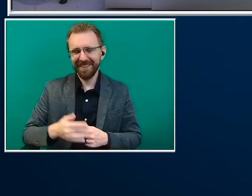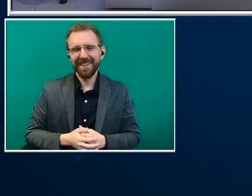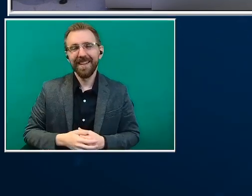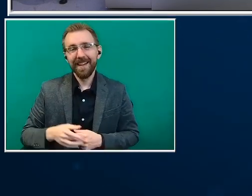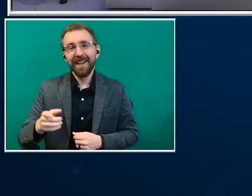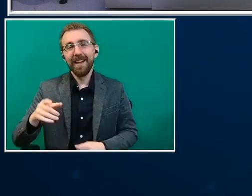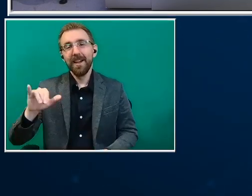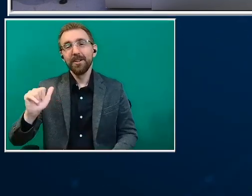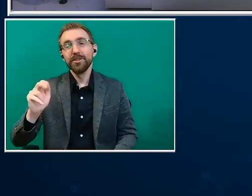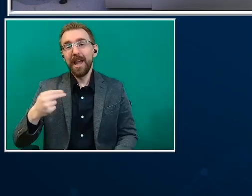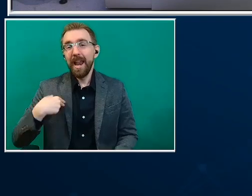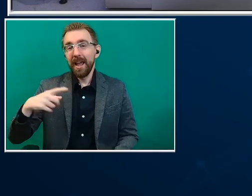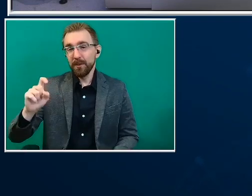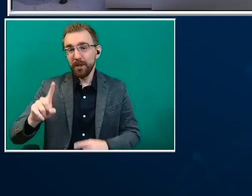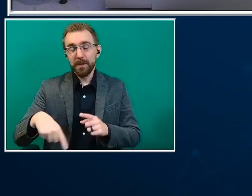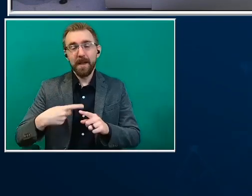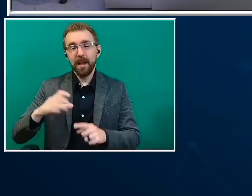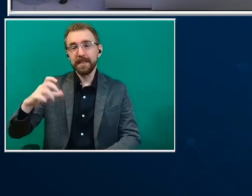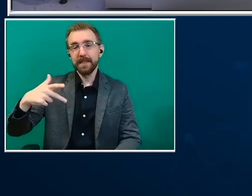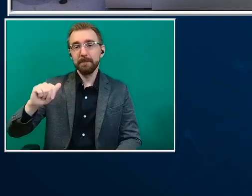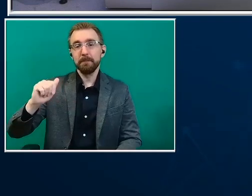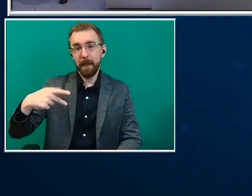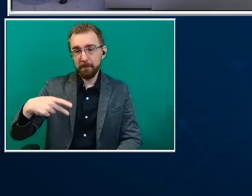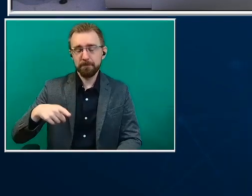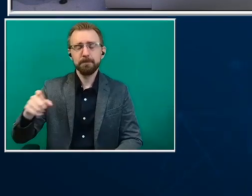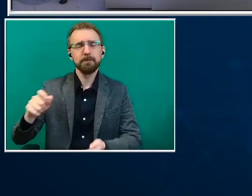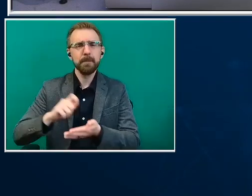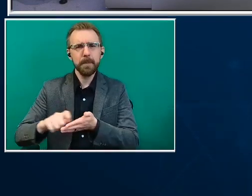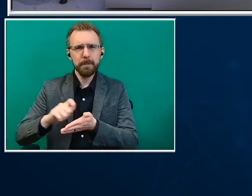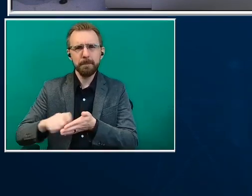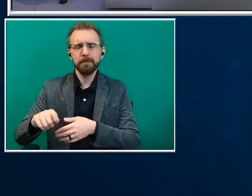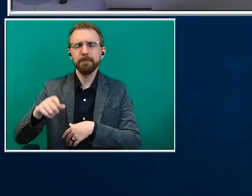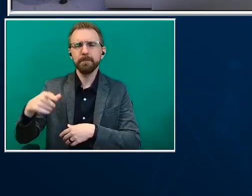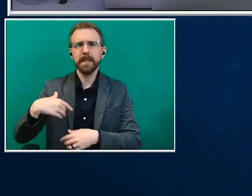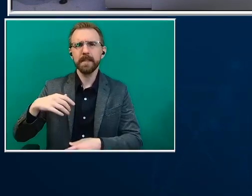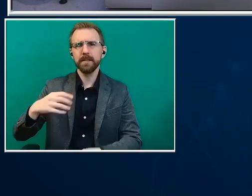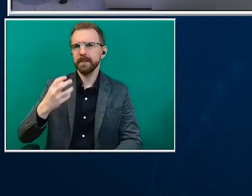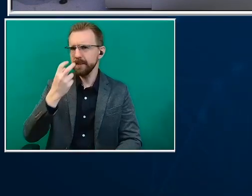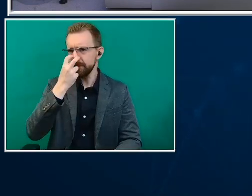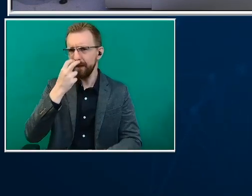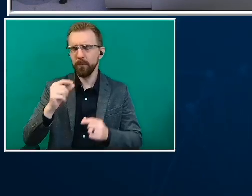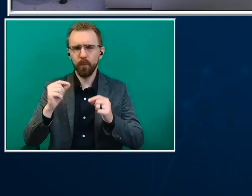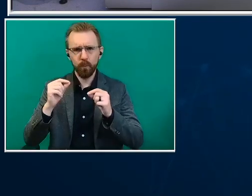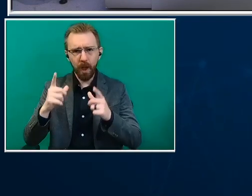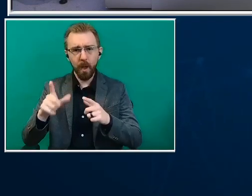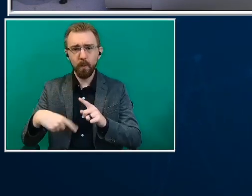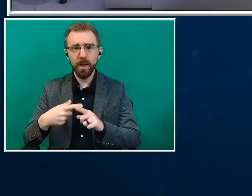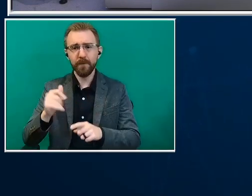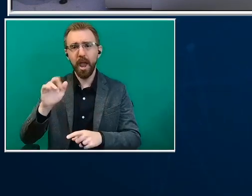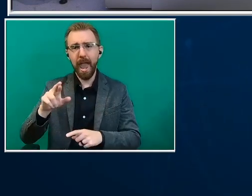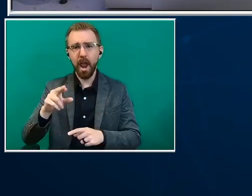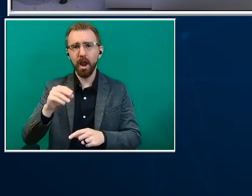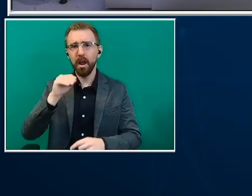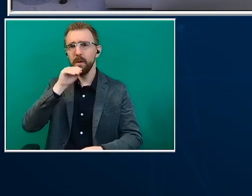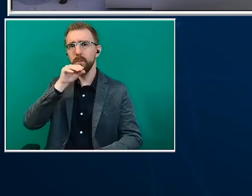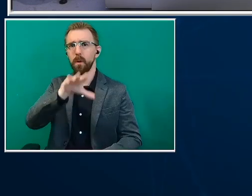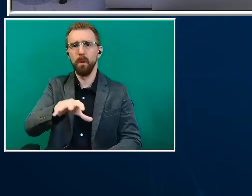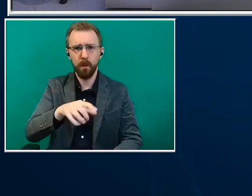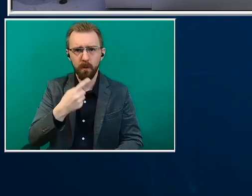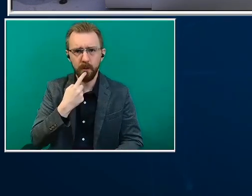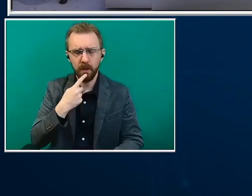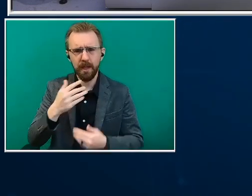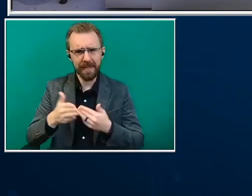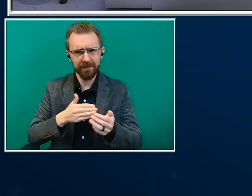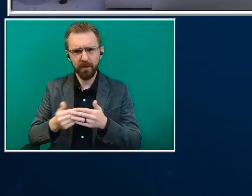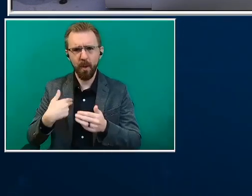about her CPAP. She writes, my CPAP wakes me up when air explodes out of my mouth despite wearing a chin